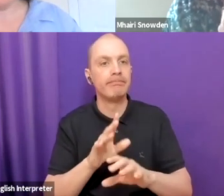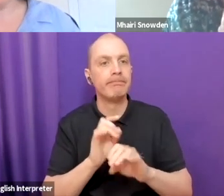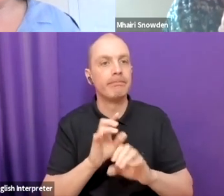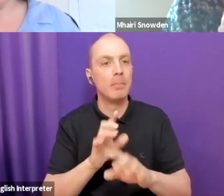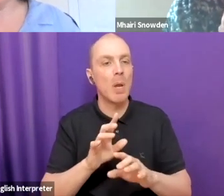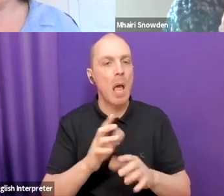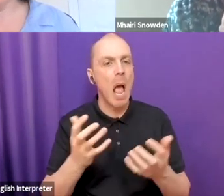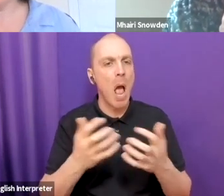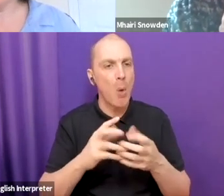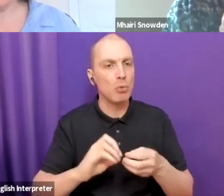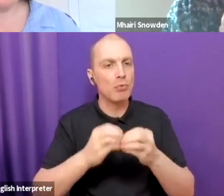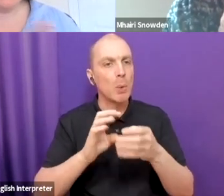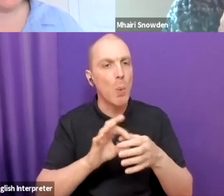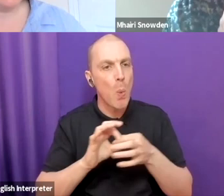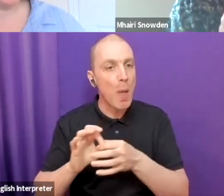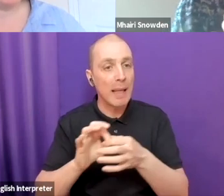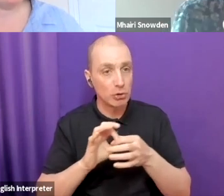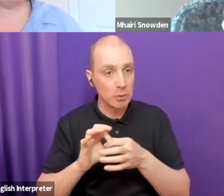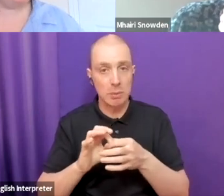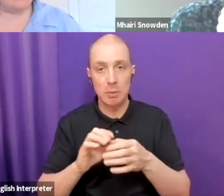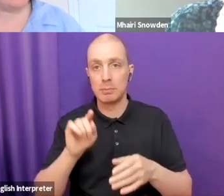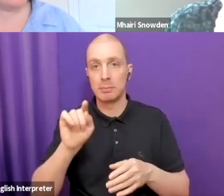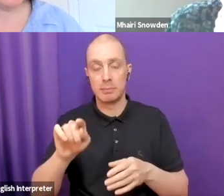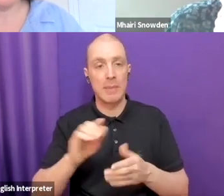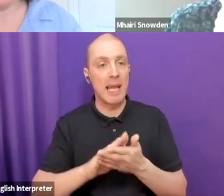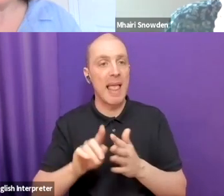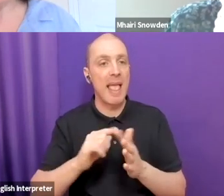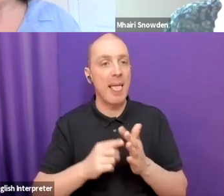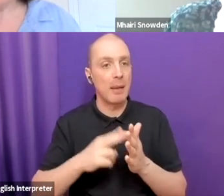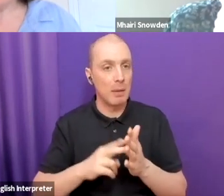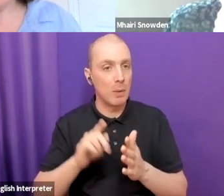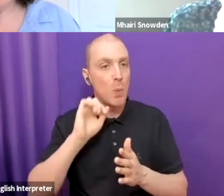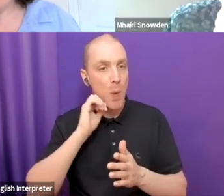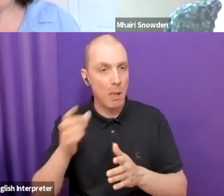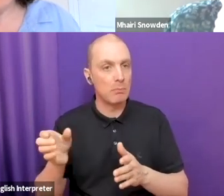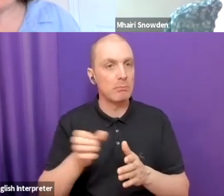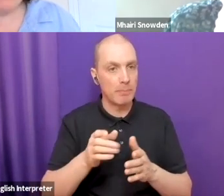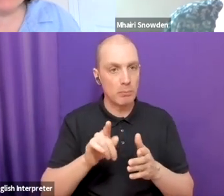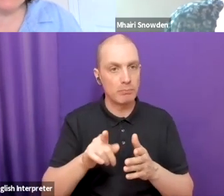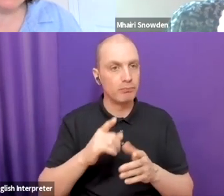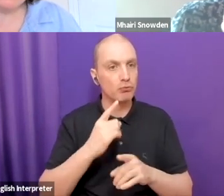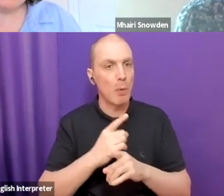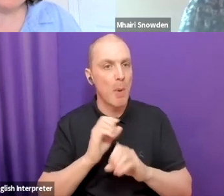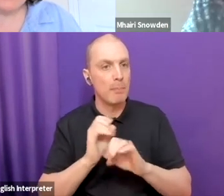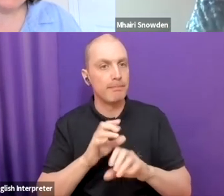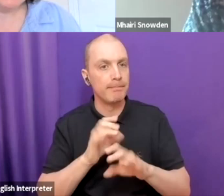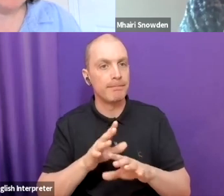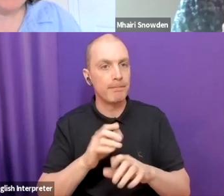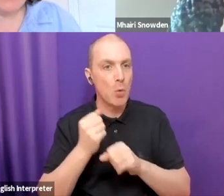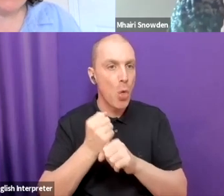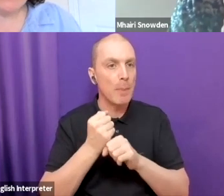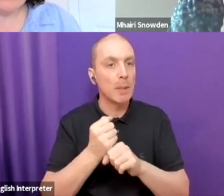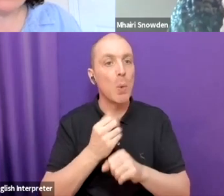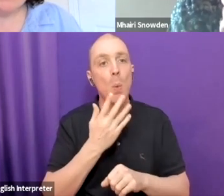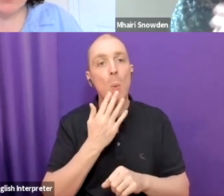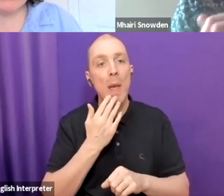building, and some of the expertise that Helen talked about lobbying and etc. So we will have that session on the 12th of May. So keep an